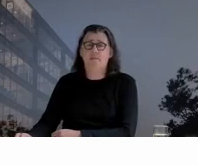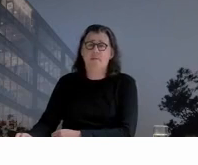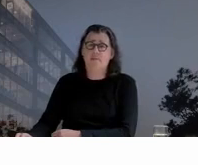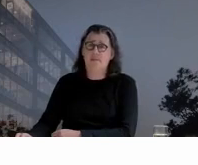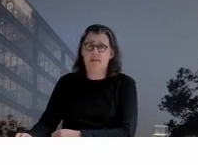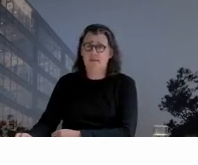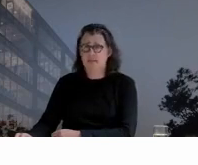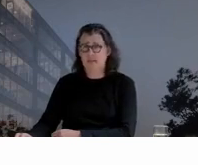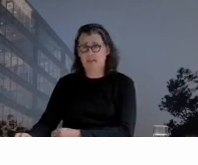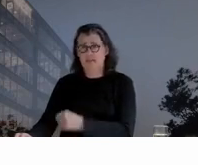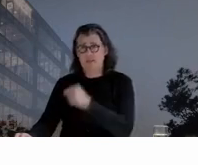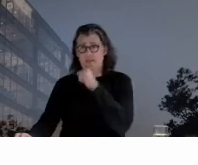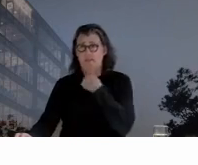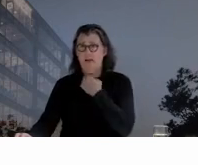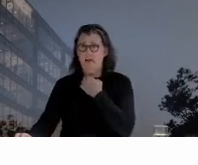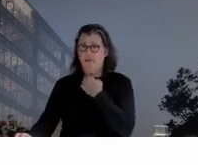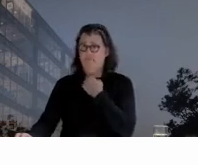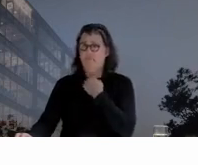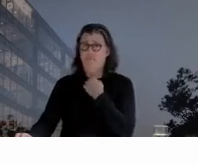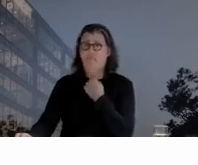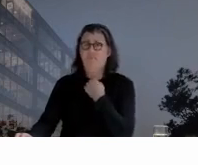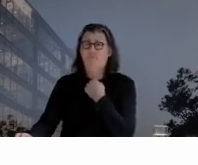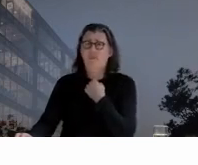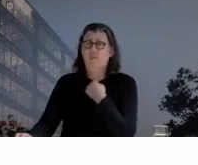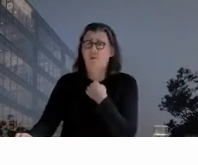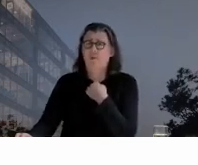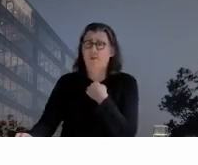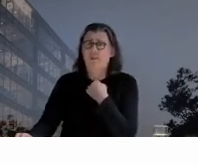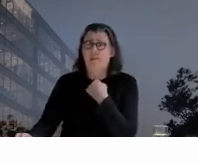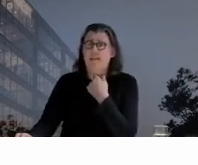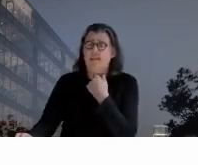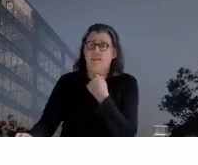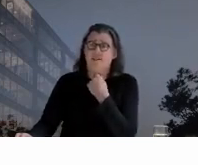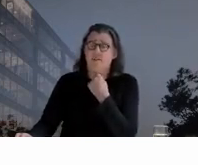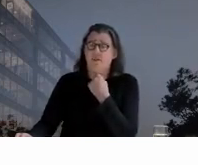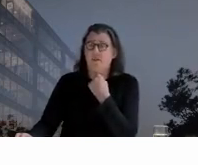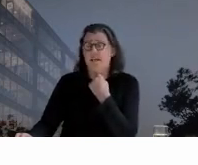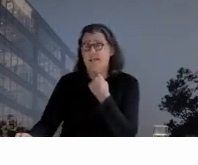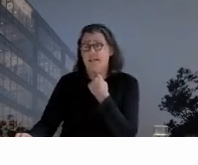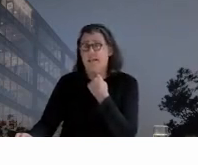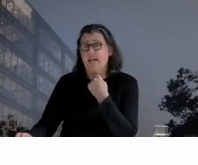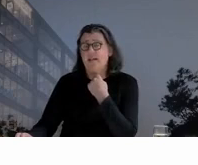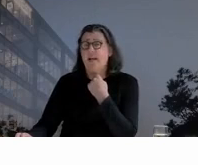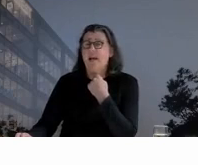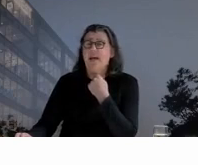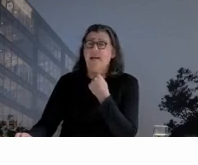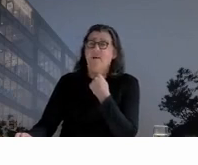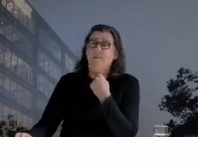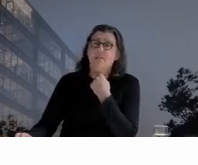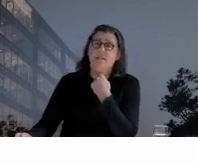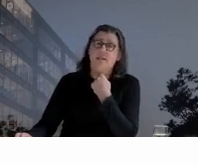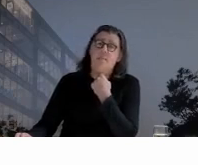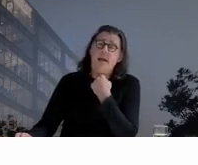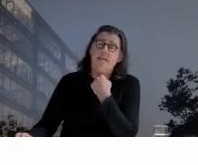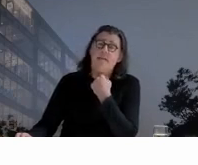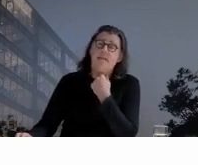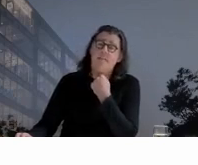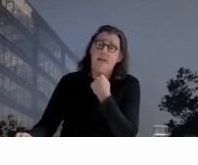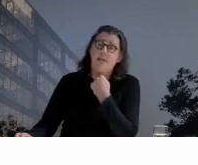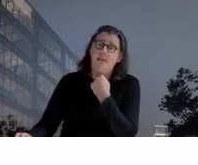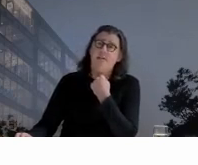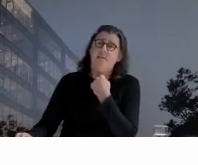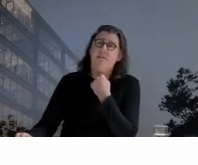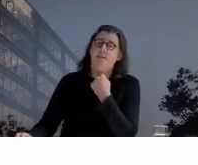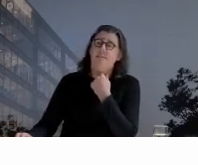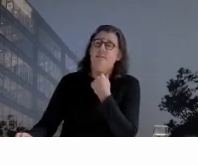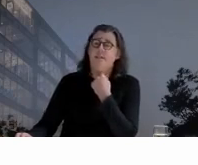maybe 7%, ceiling finishes 5%, floor finishes less, and external works less again. And then obviously the capacity to